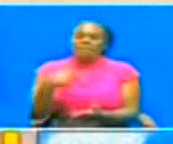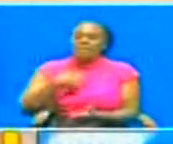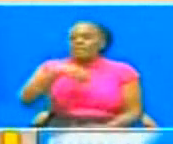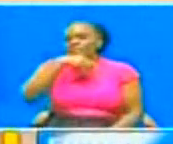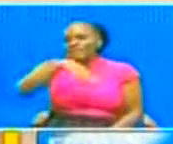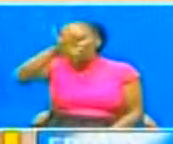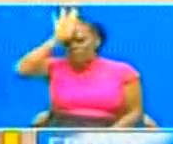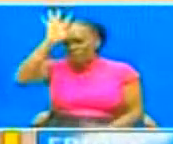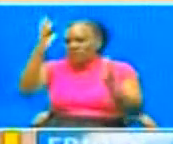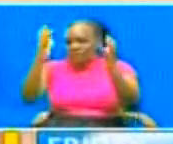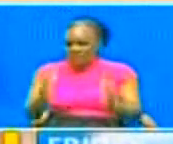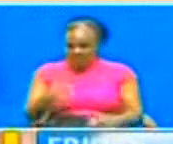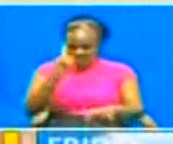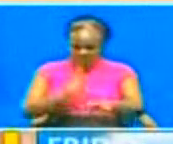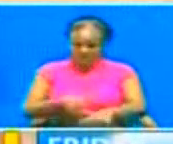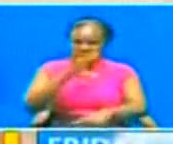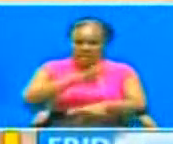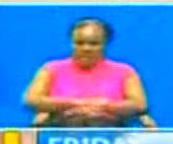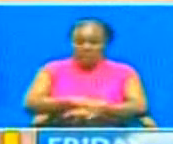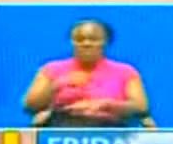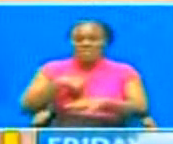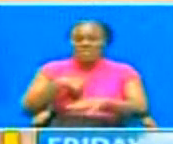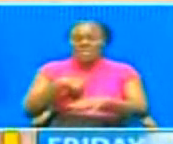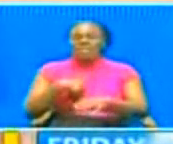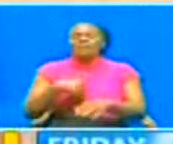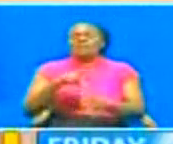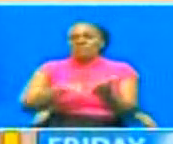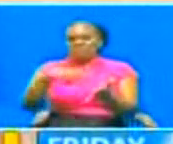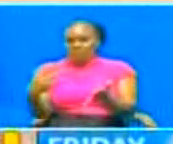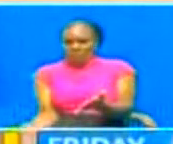disappointed when I got my result. Even I fainted.